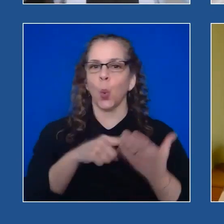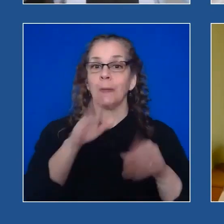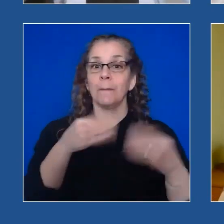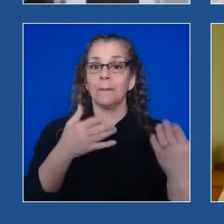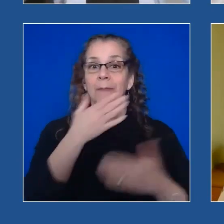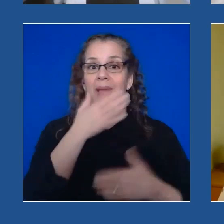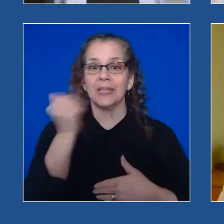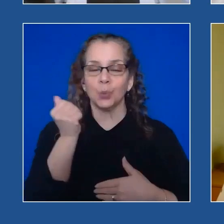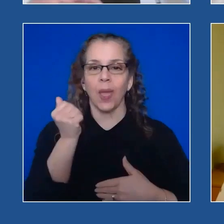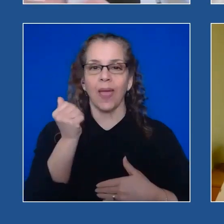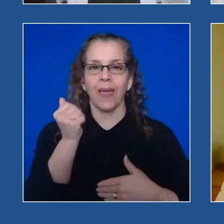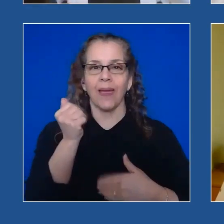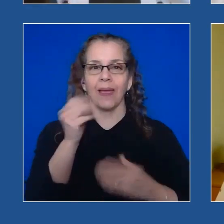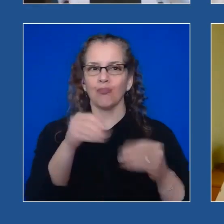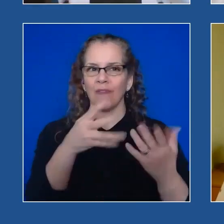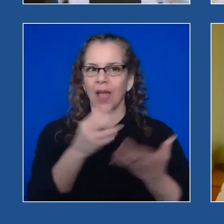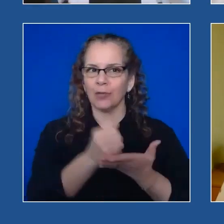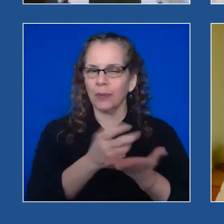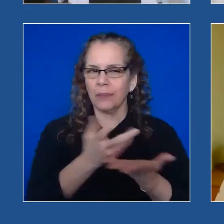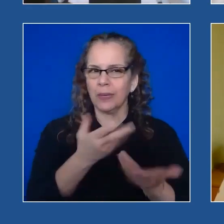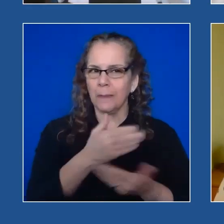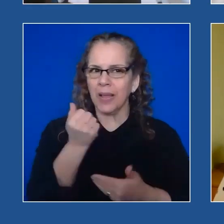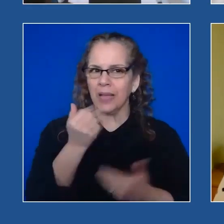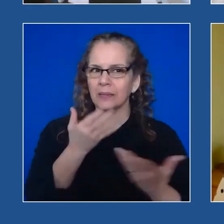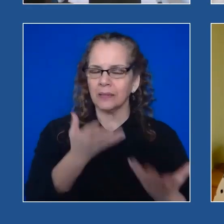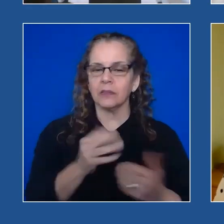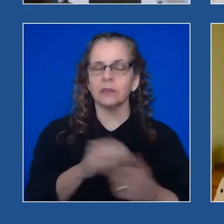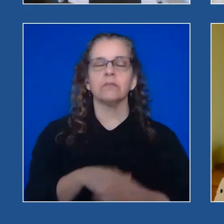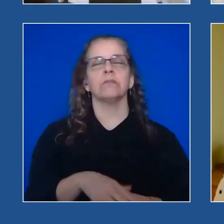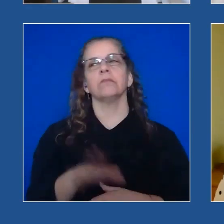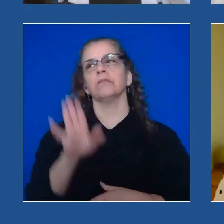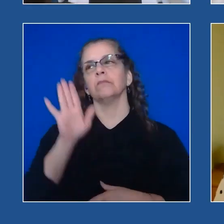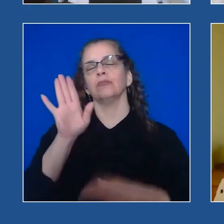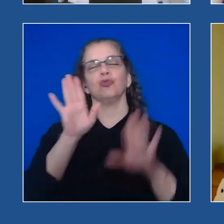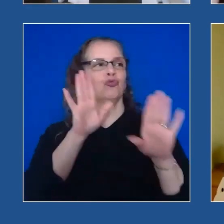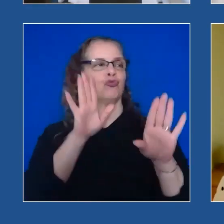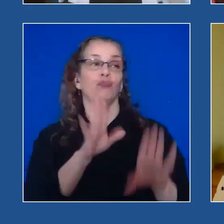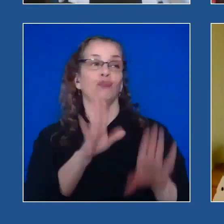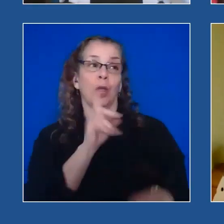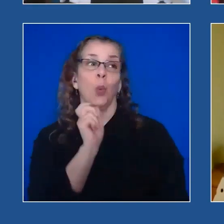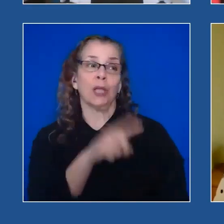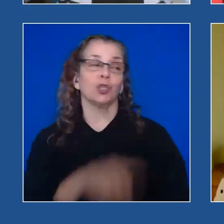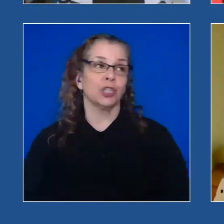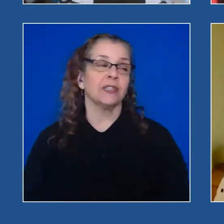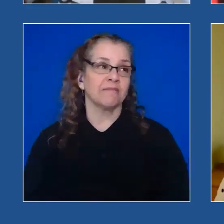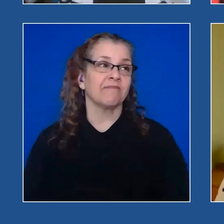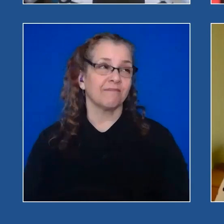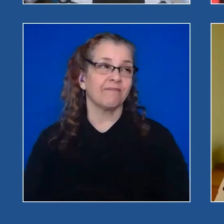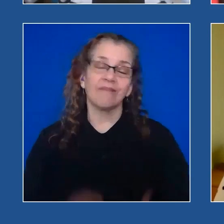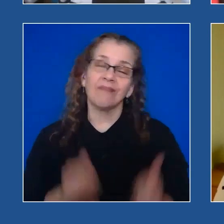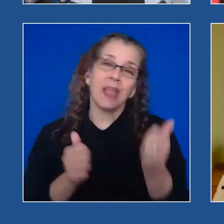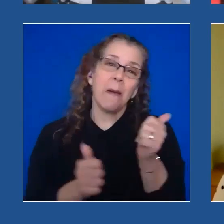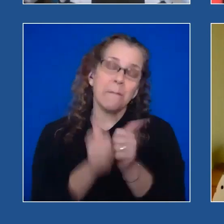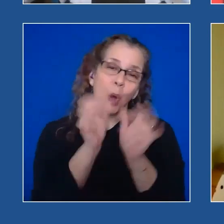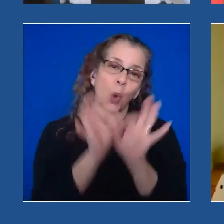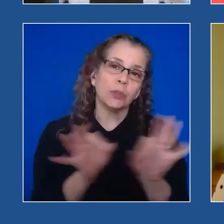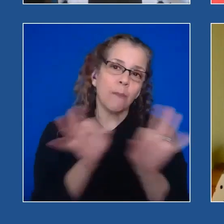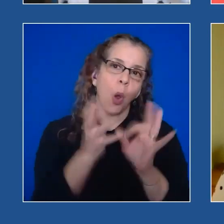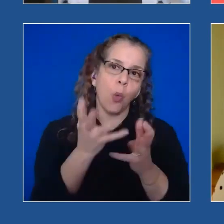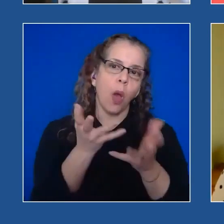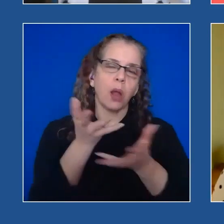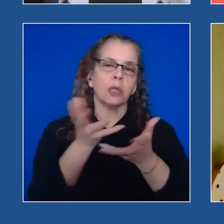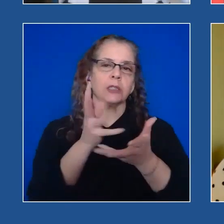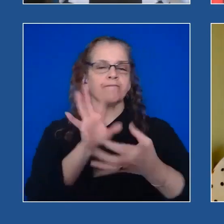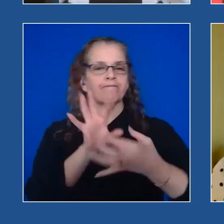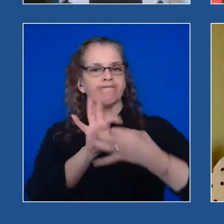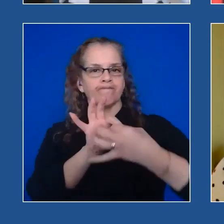That's a great question. I think one of the most important thing is building connection and rapport with the person